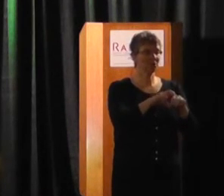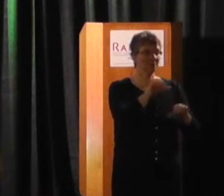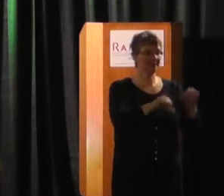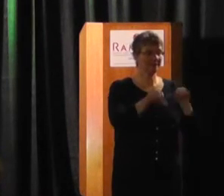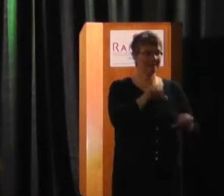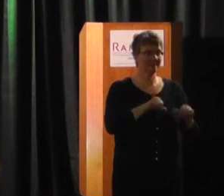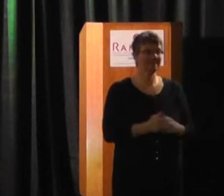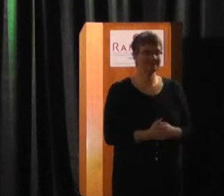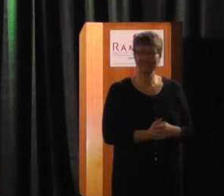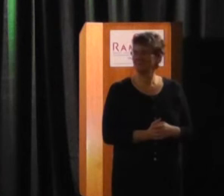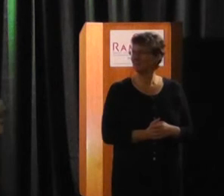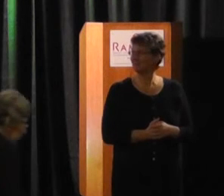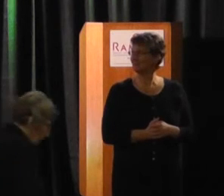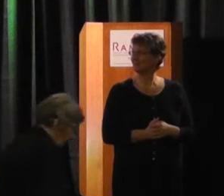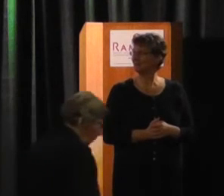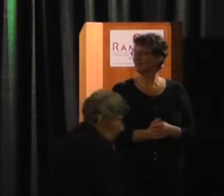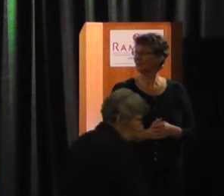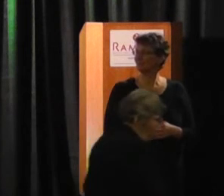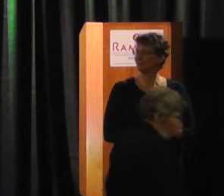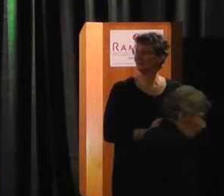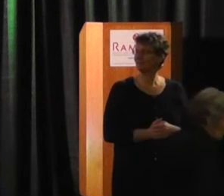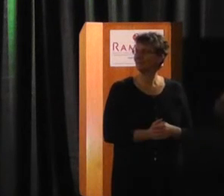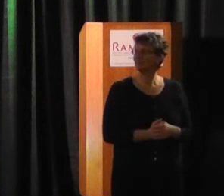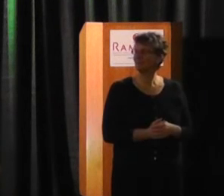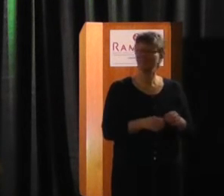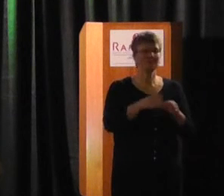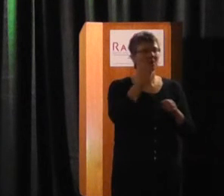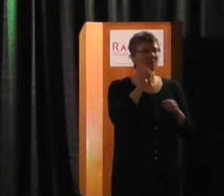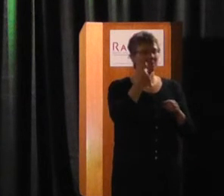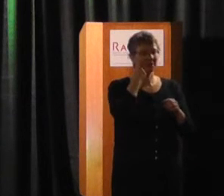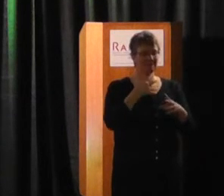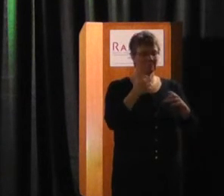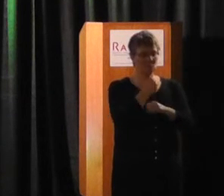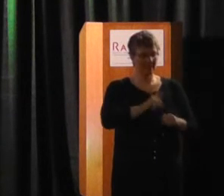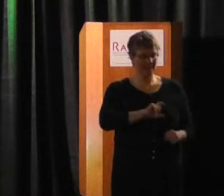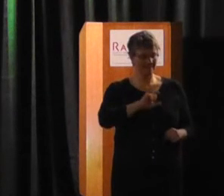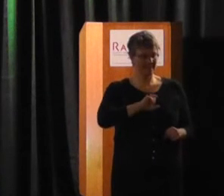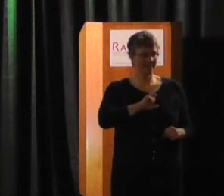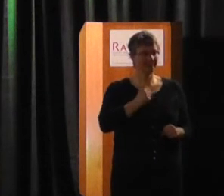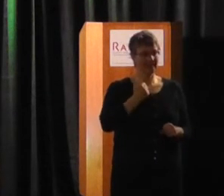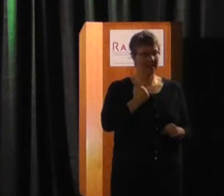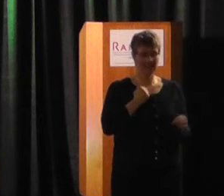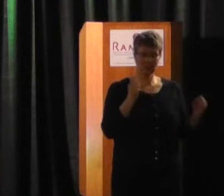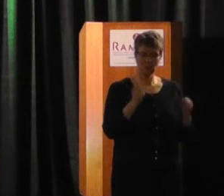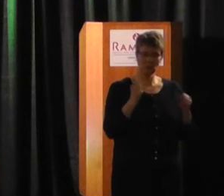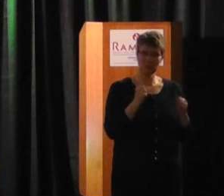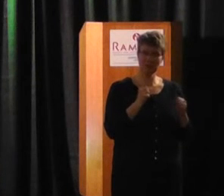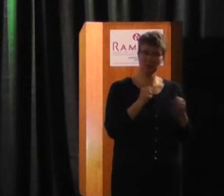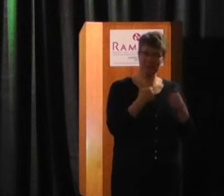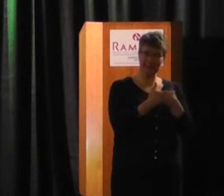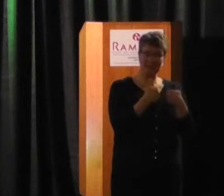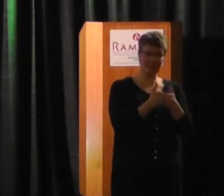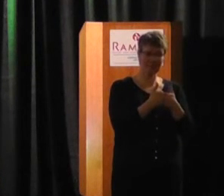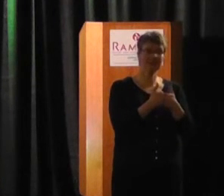That's amazing. She also recently medaled at the Canada Winter Games for Team Alberta in para-Nordic